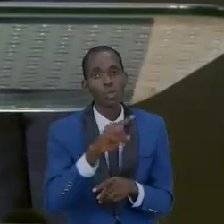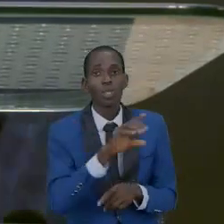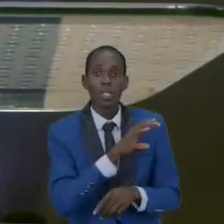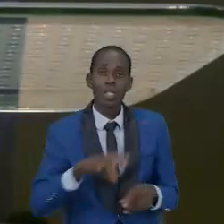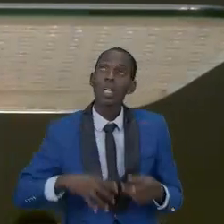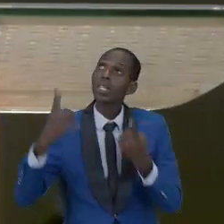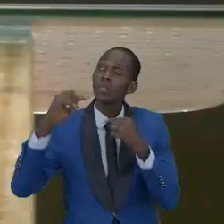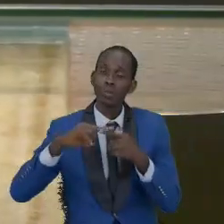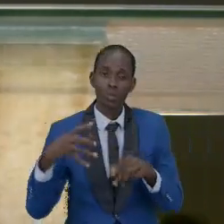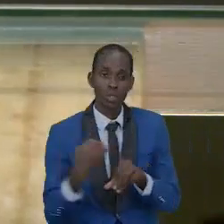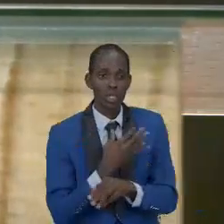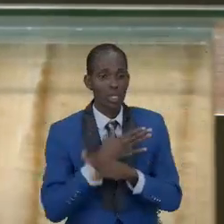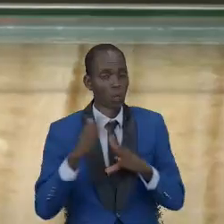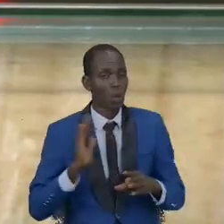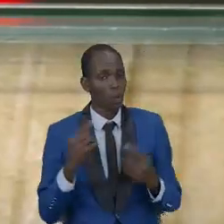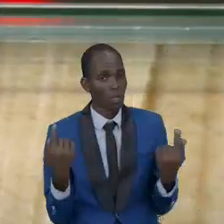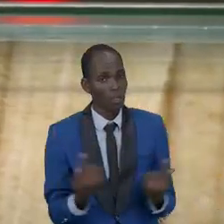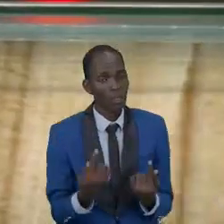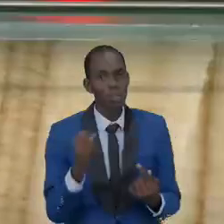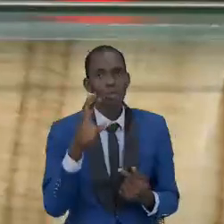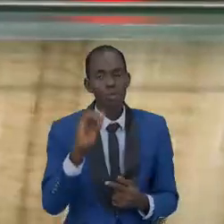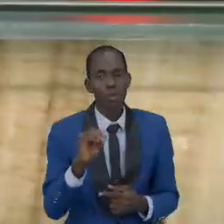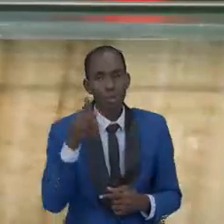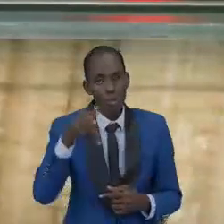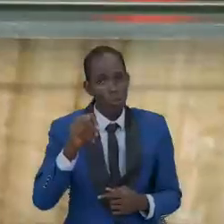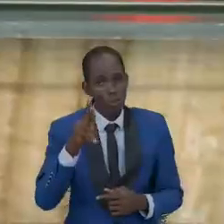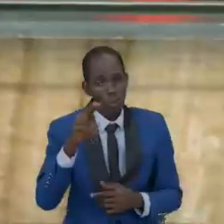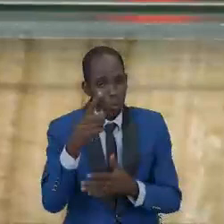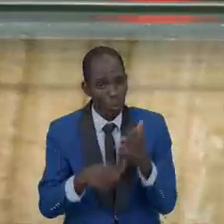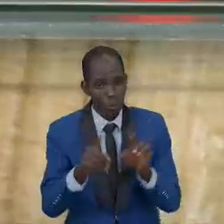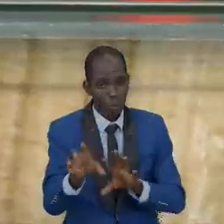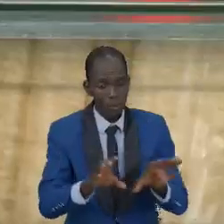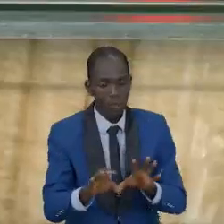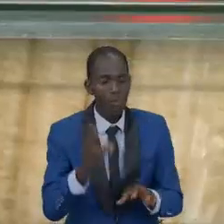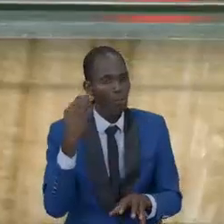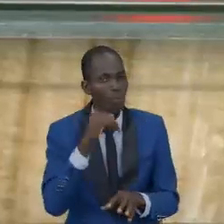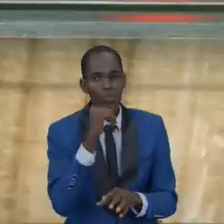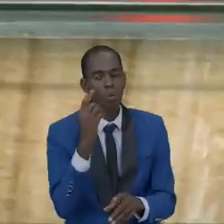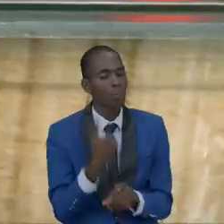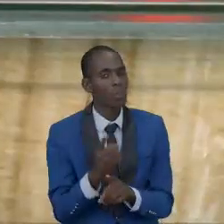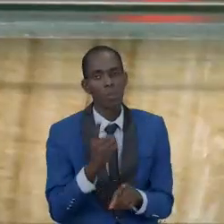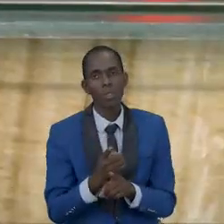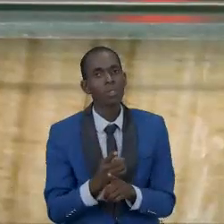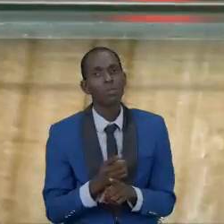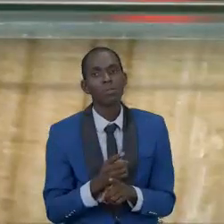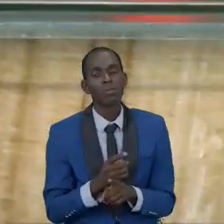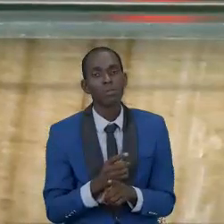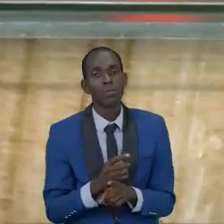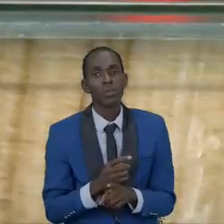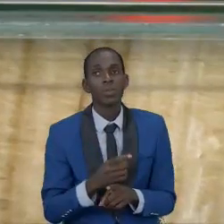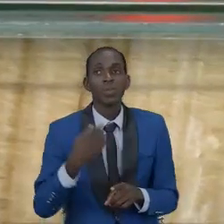sin away. And so, Peter, what you've done was not right. There's the goal